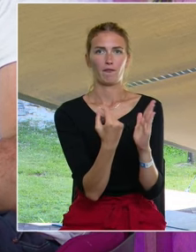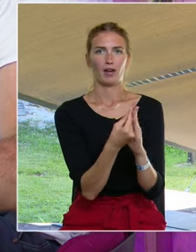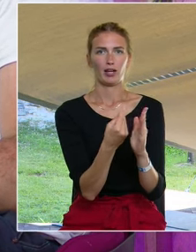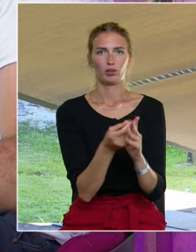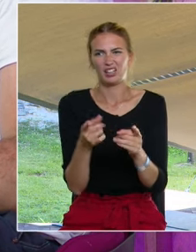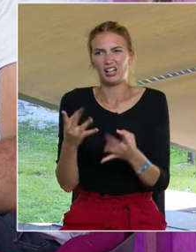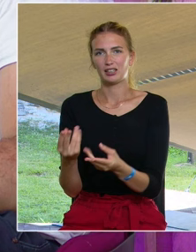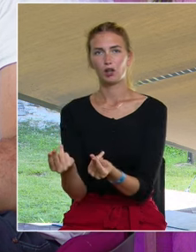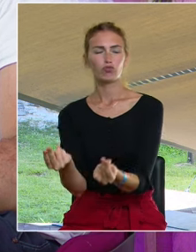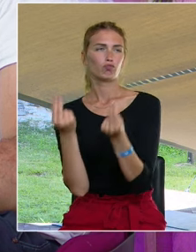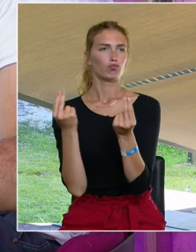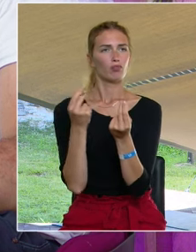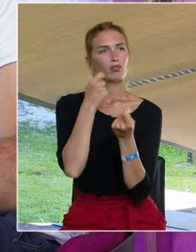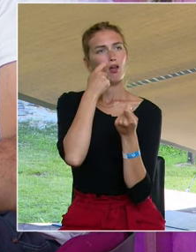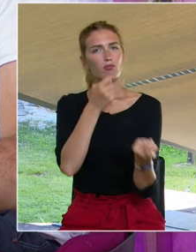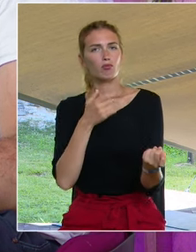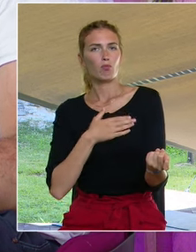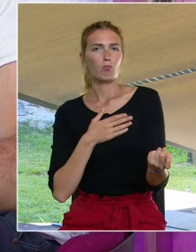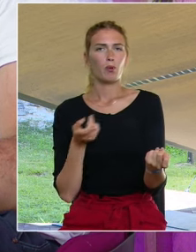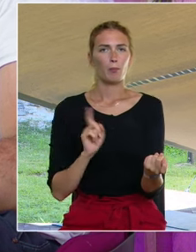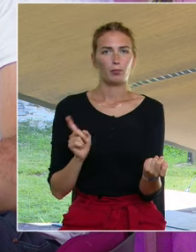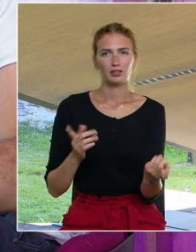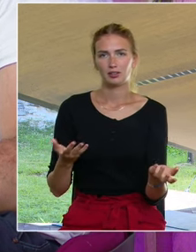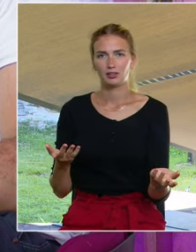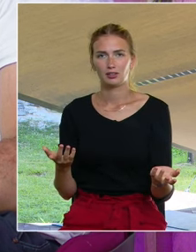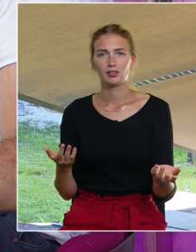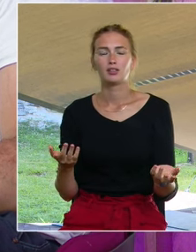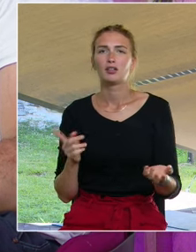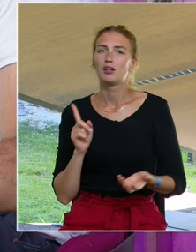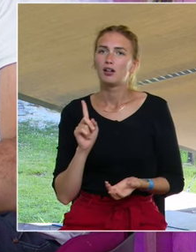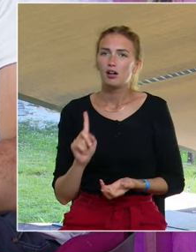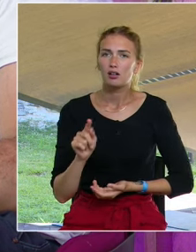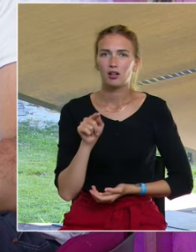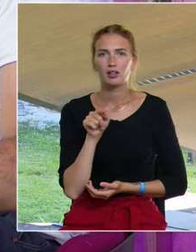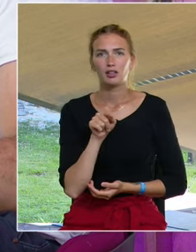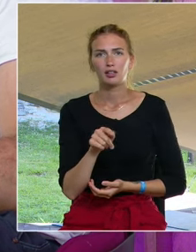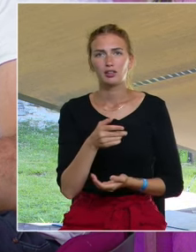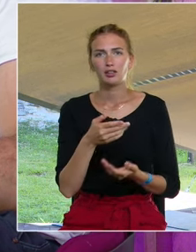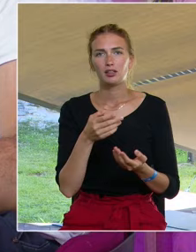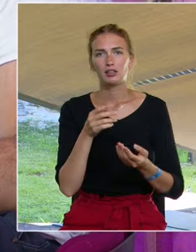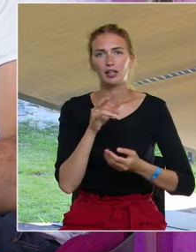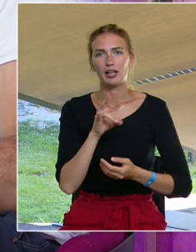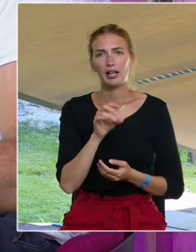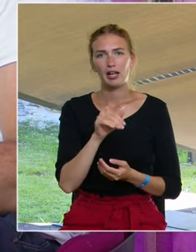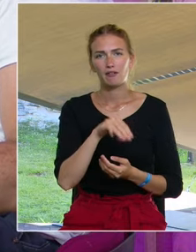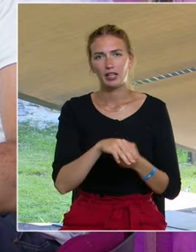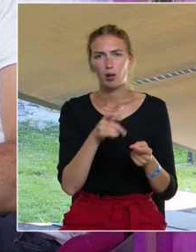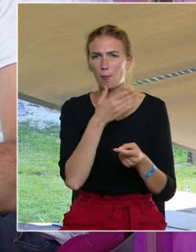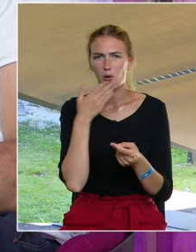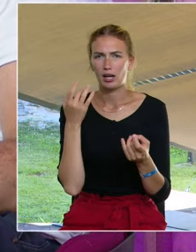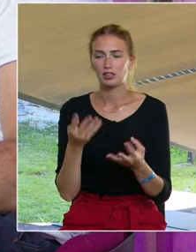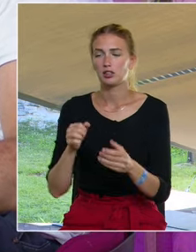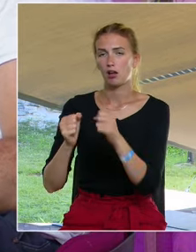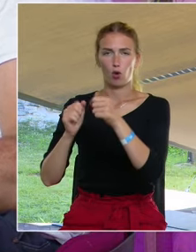flex, but it's a natively digital flex. So it's not you taking a picture of your car and putting it